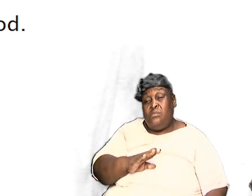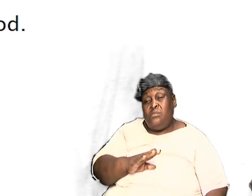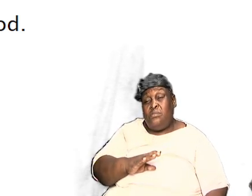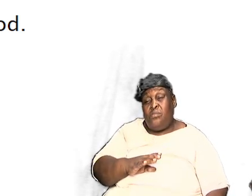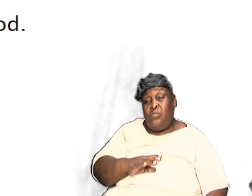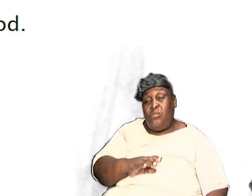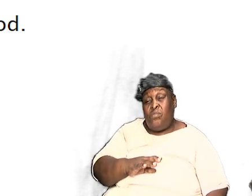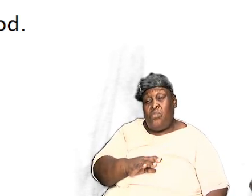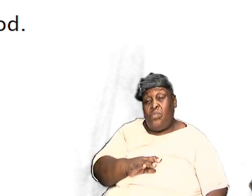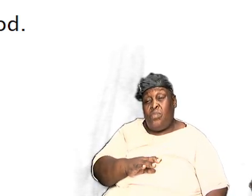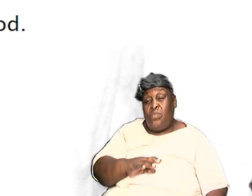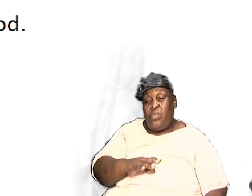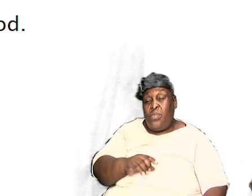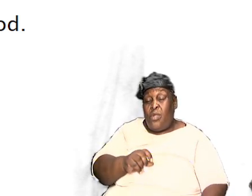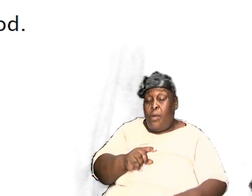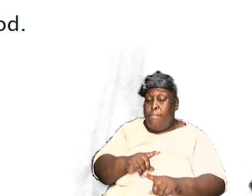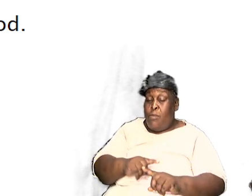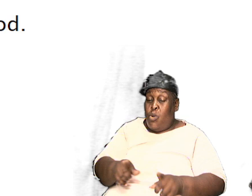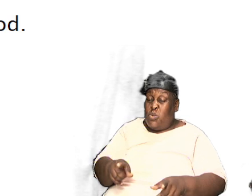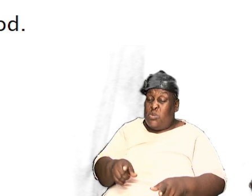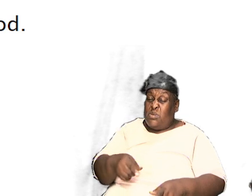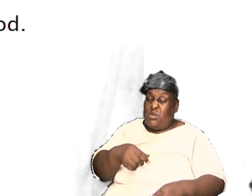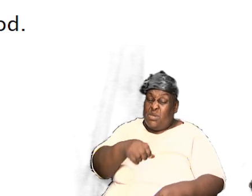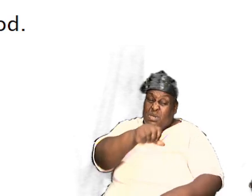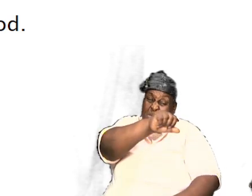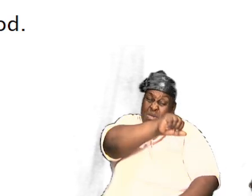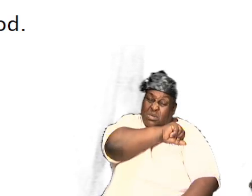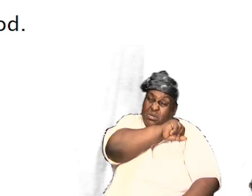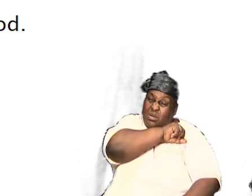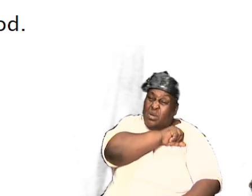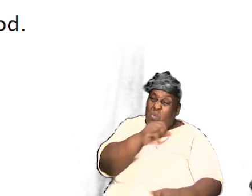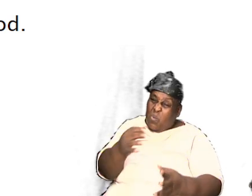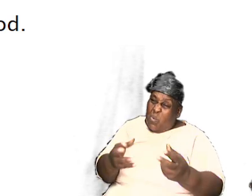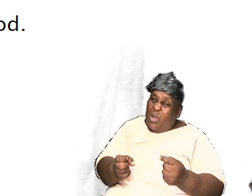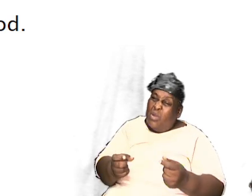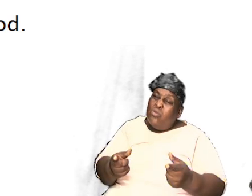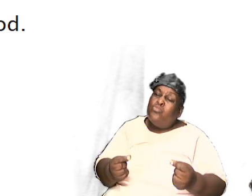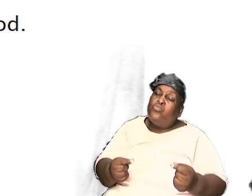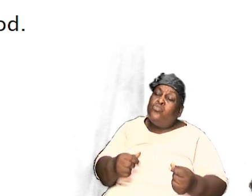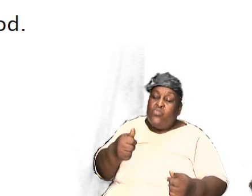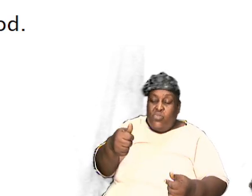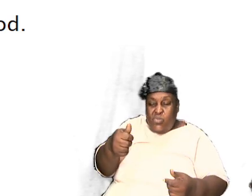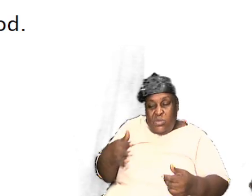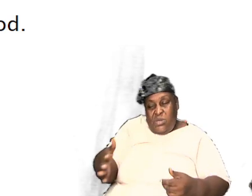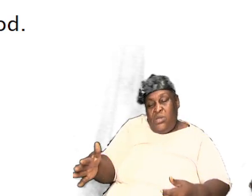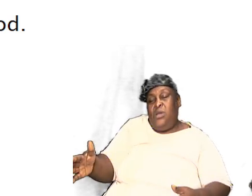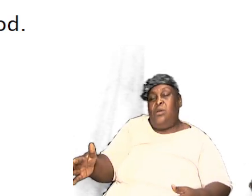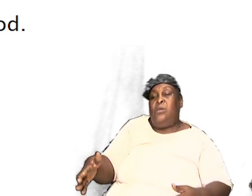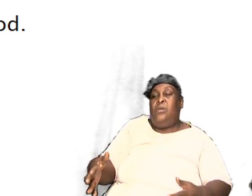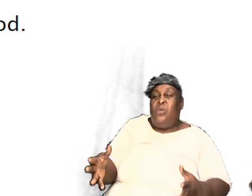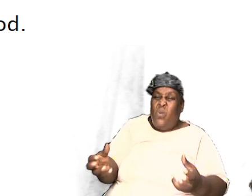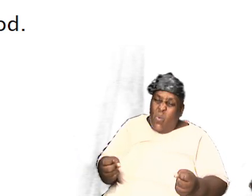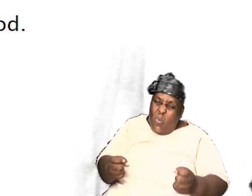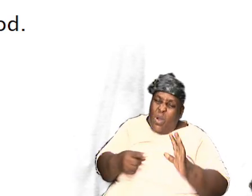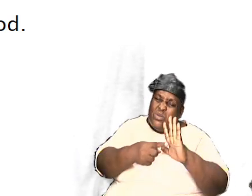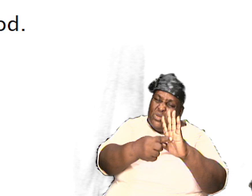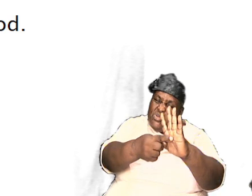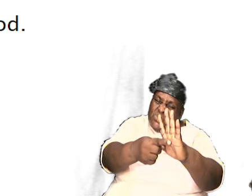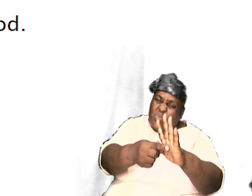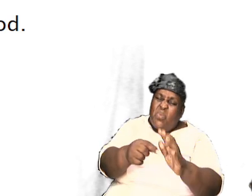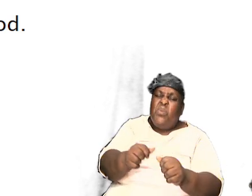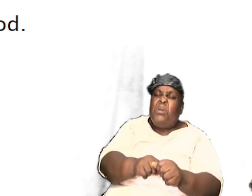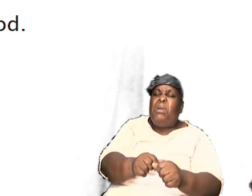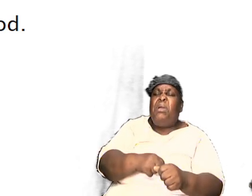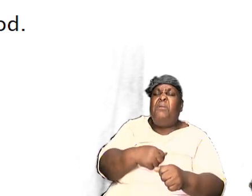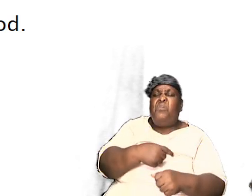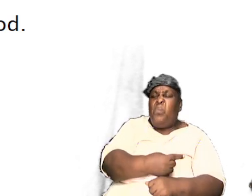he wanted to do his own thing. So in essence, he was putting on a show. You know, he wanted to show everybody that, look here, I am